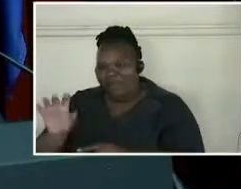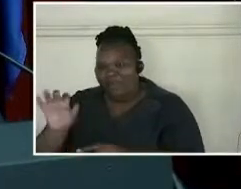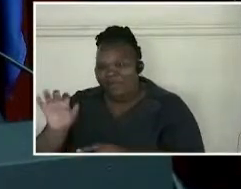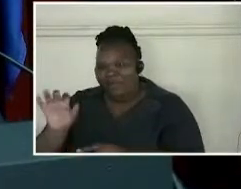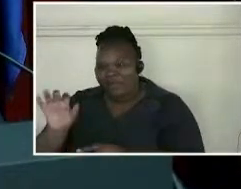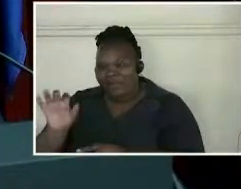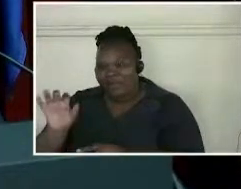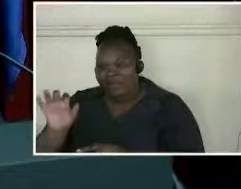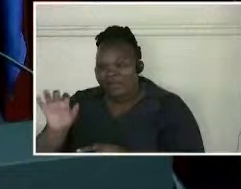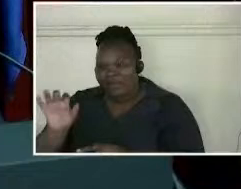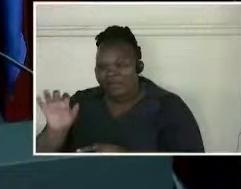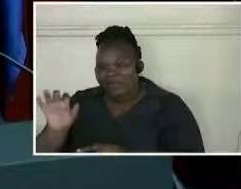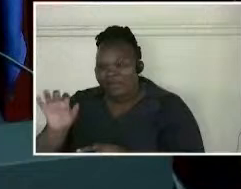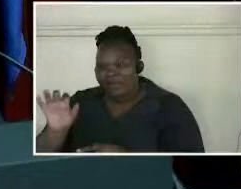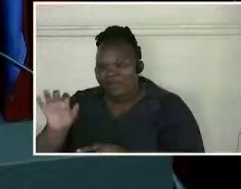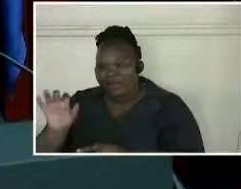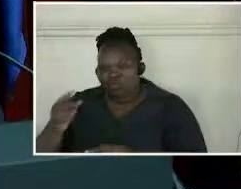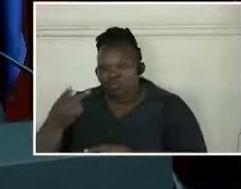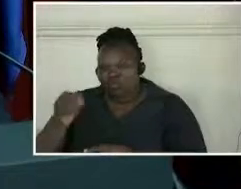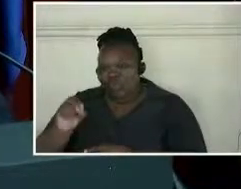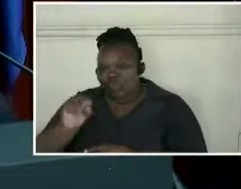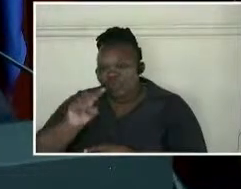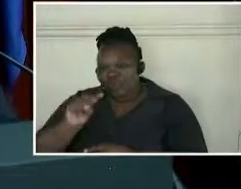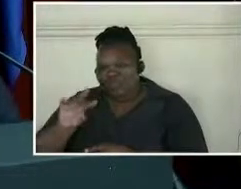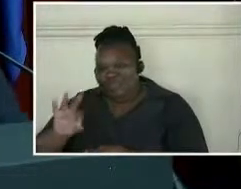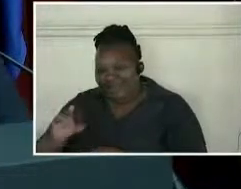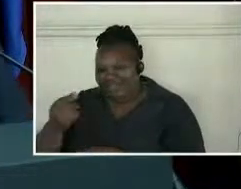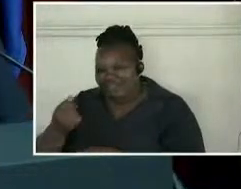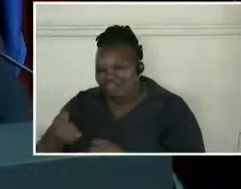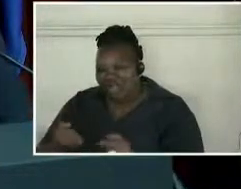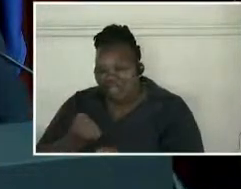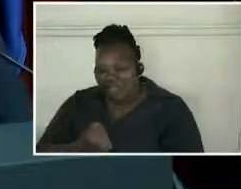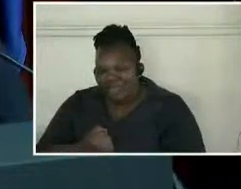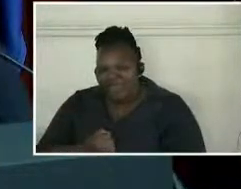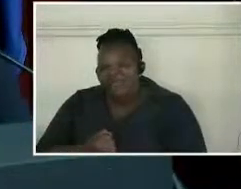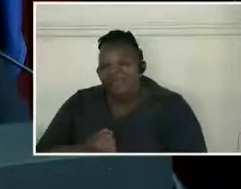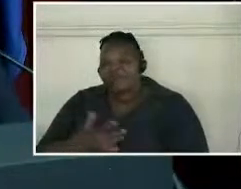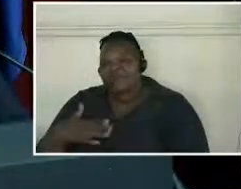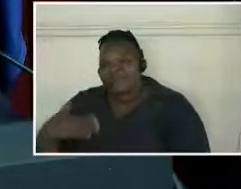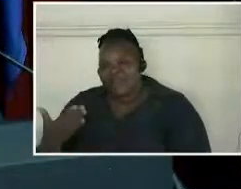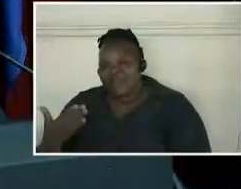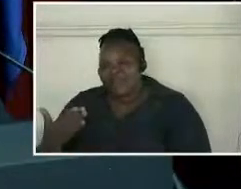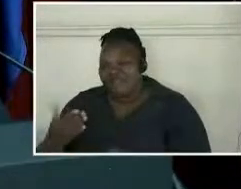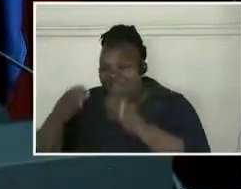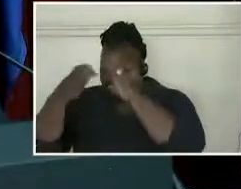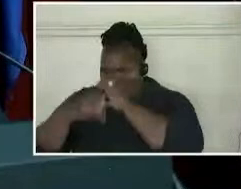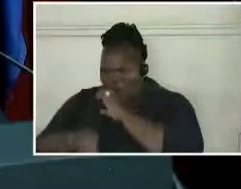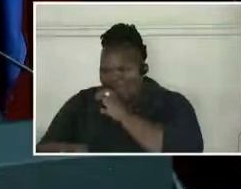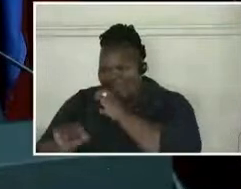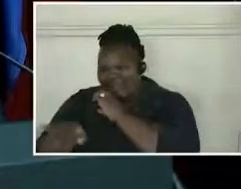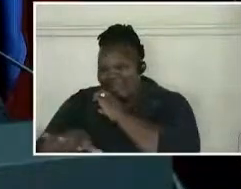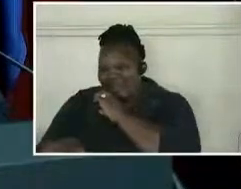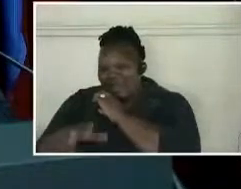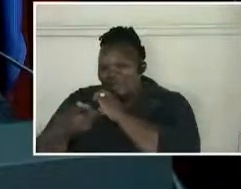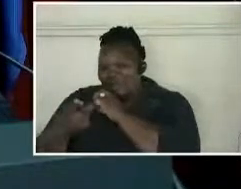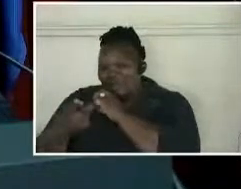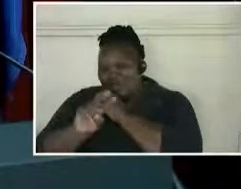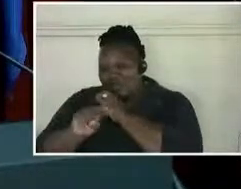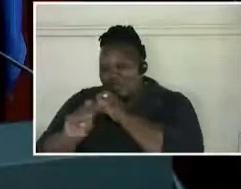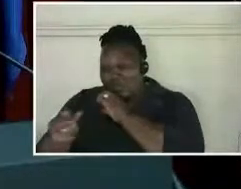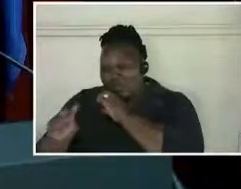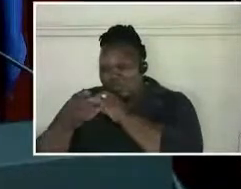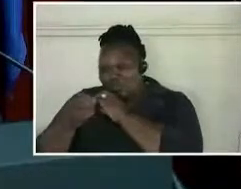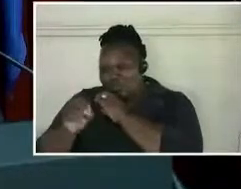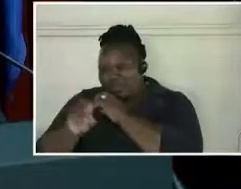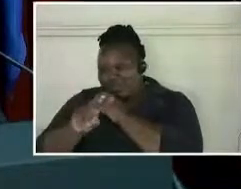million in 2223 financial year let me move them to the forecast areas for 22-23 the committee